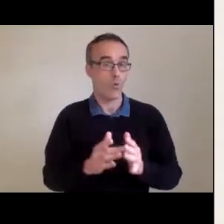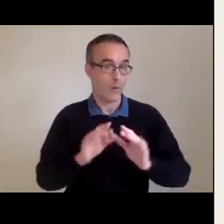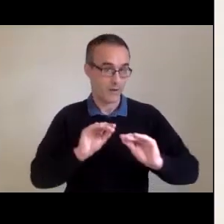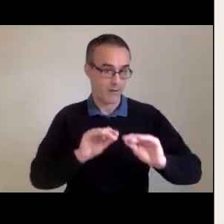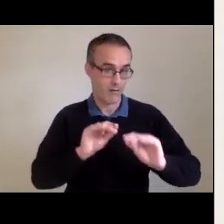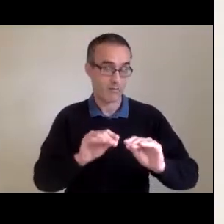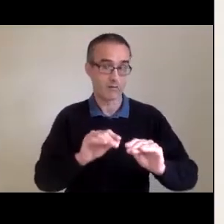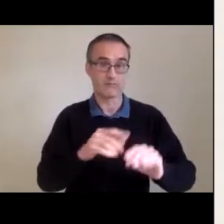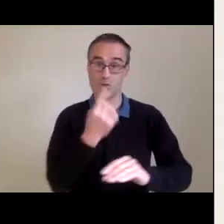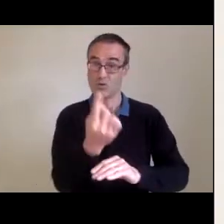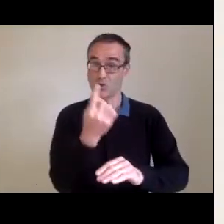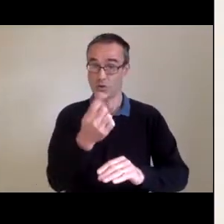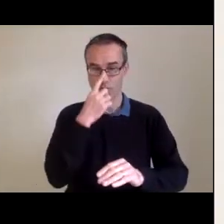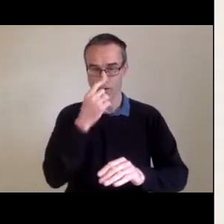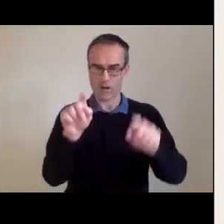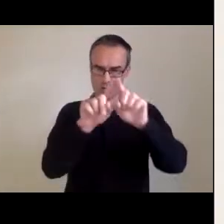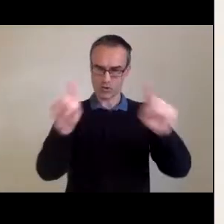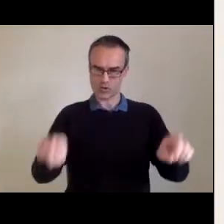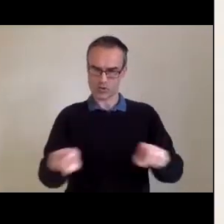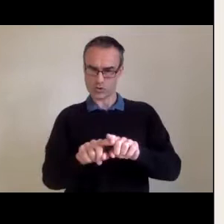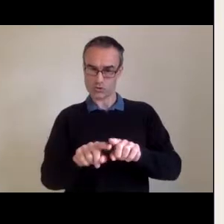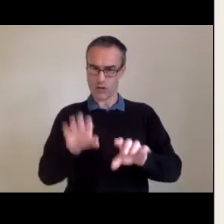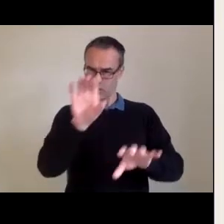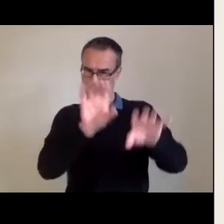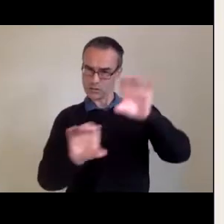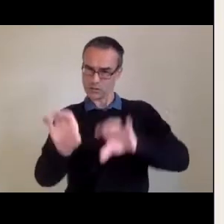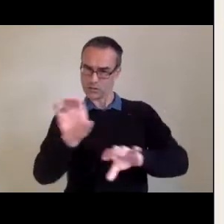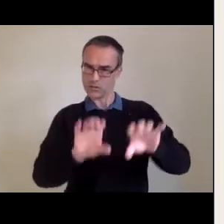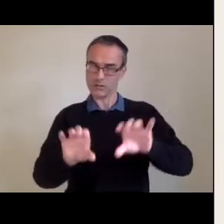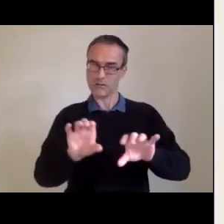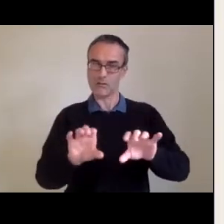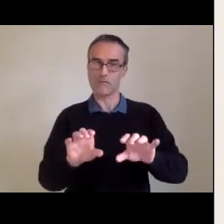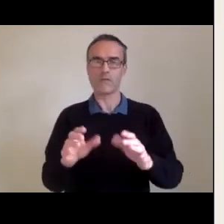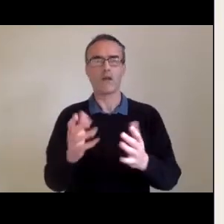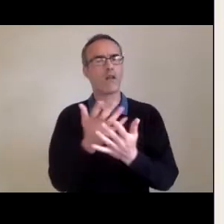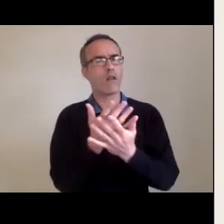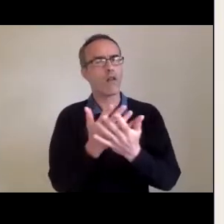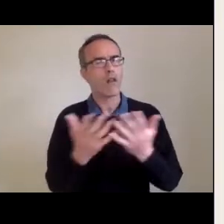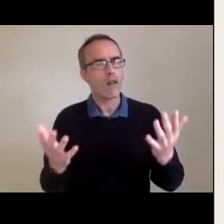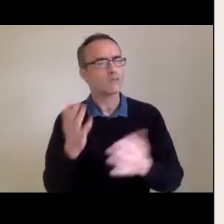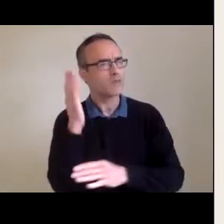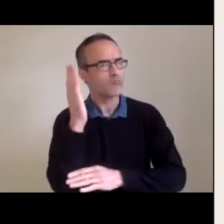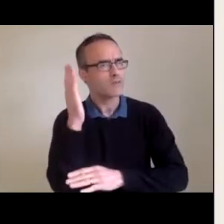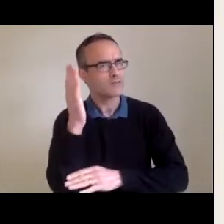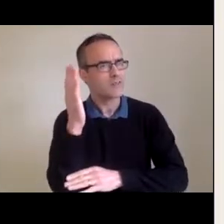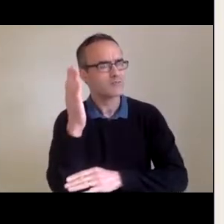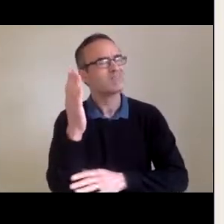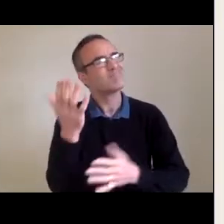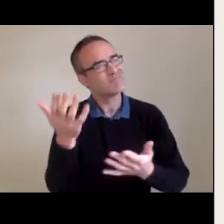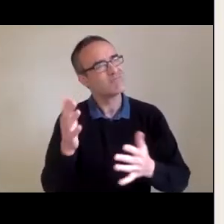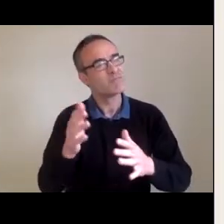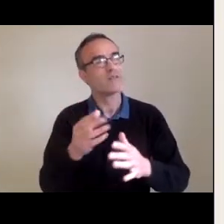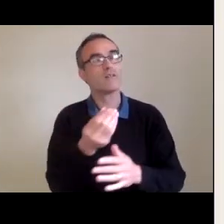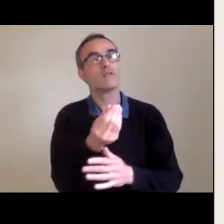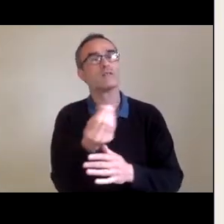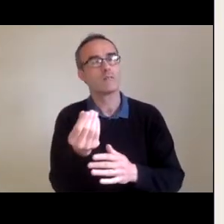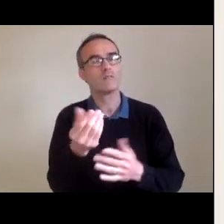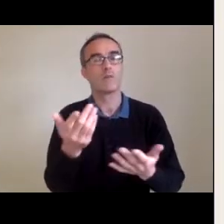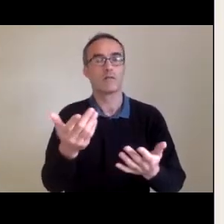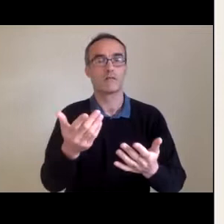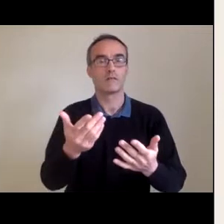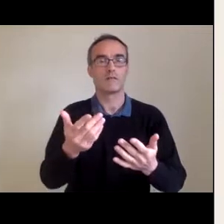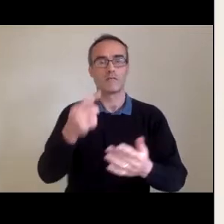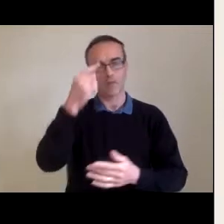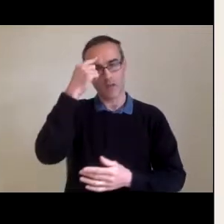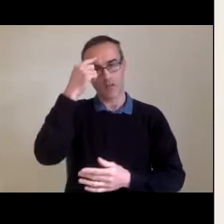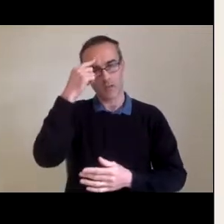best view that you want. There's not going to be a lot of presentation in this, but there will be a bit, but you may find that the webcams are the most interesting